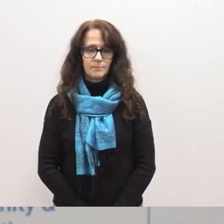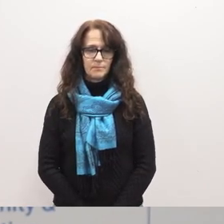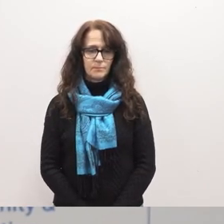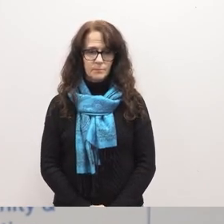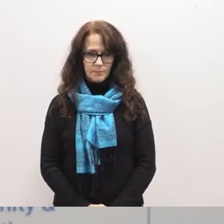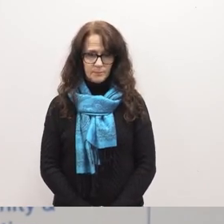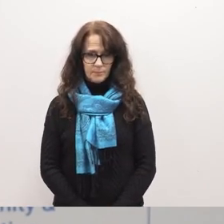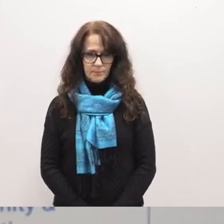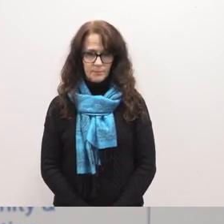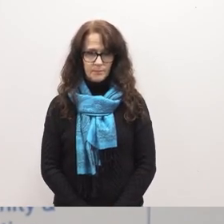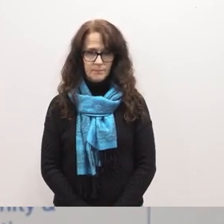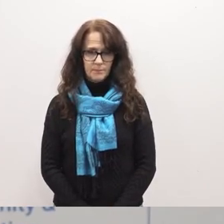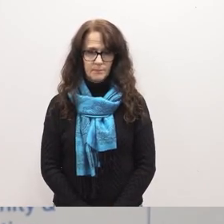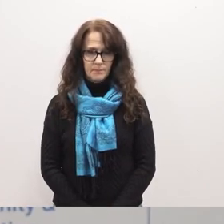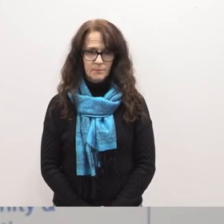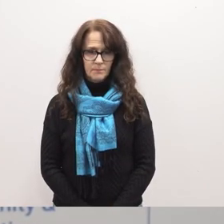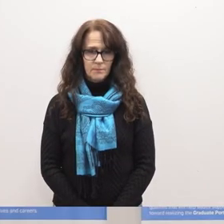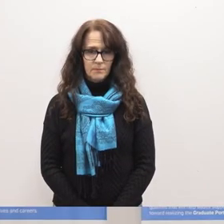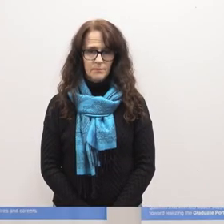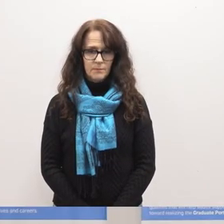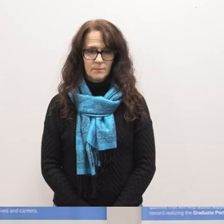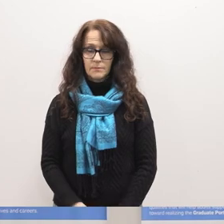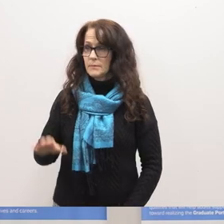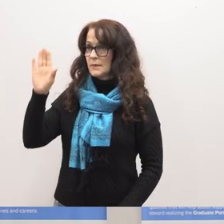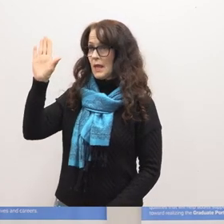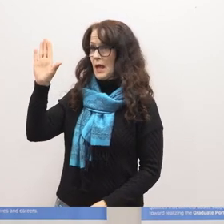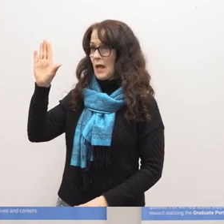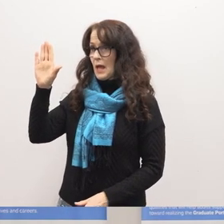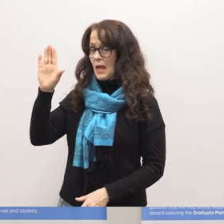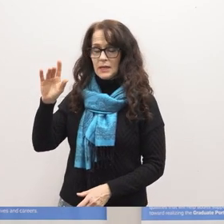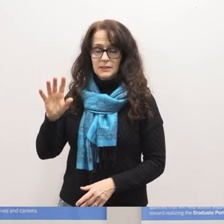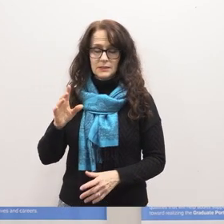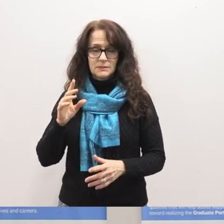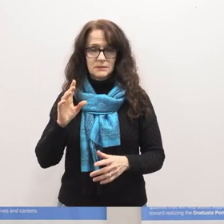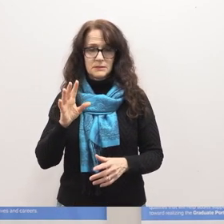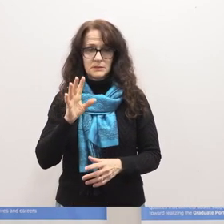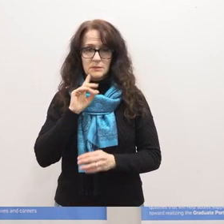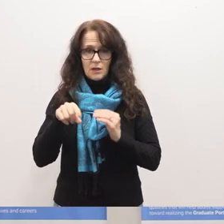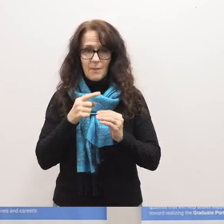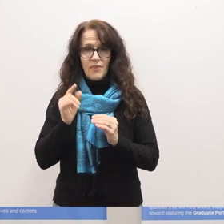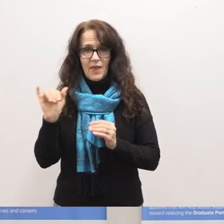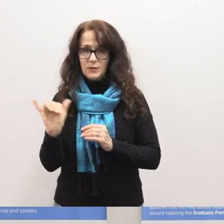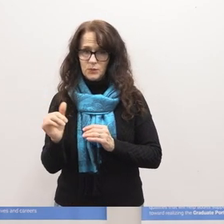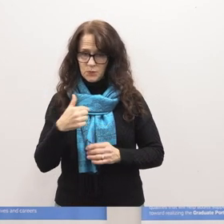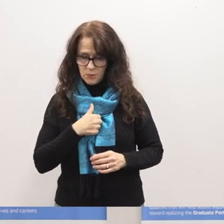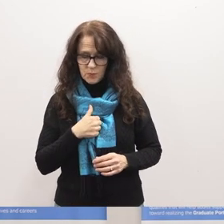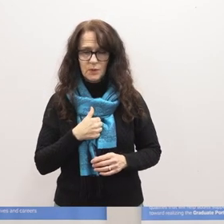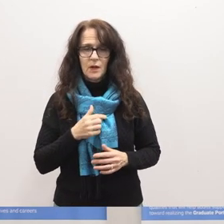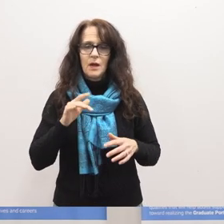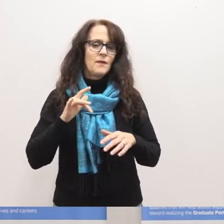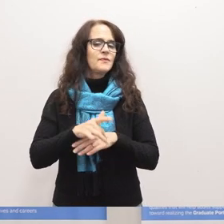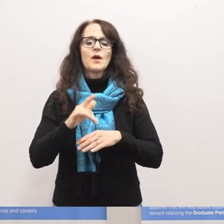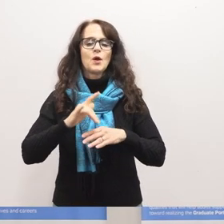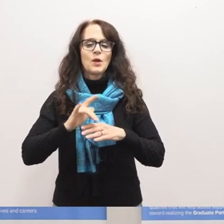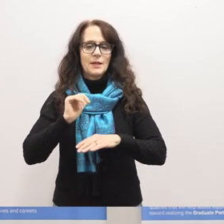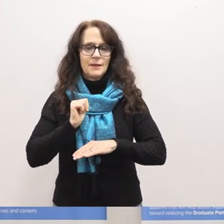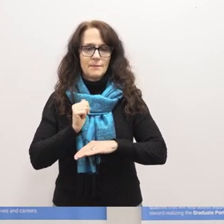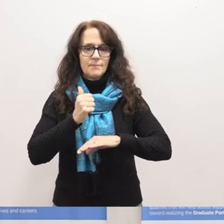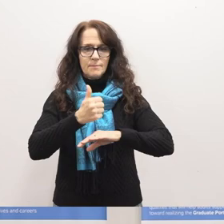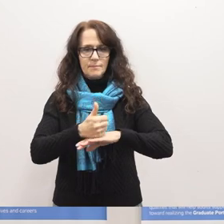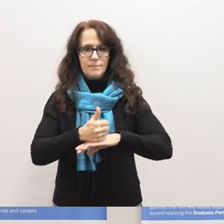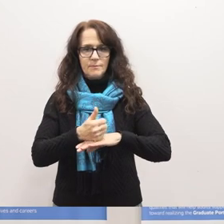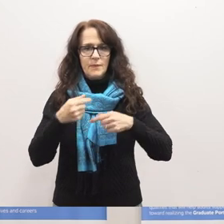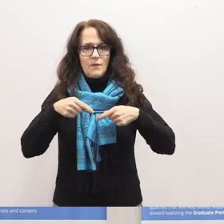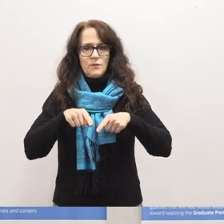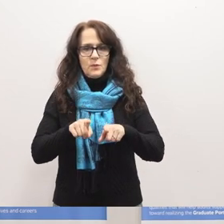Yeah, I can address that question as well. We are at the early onset of